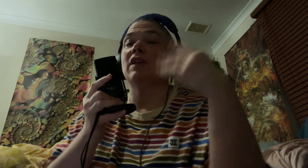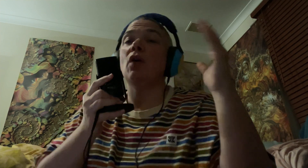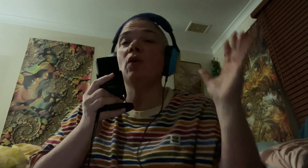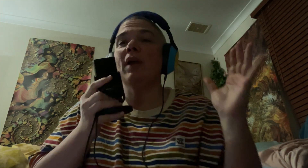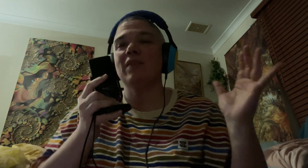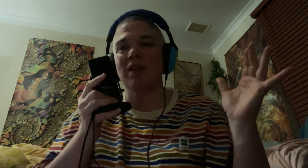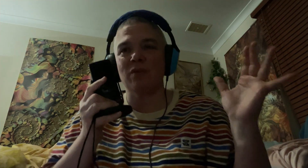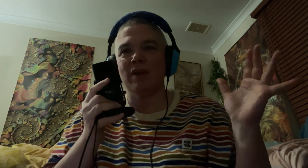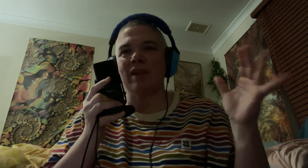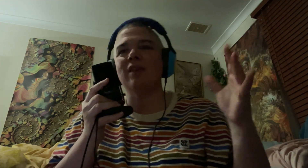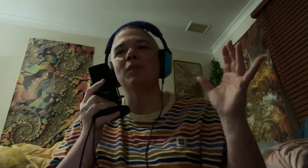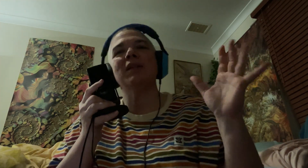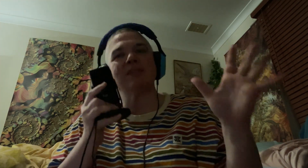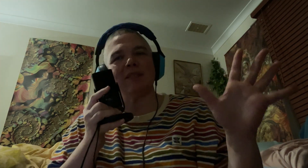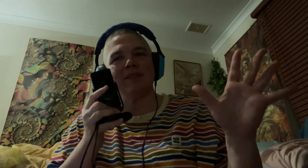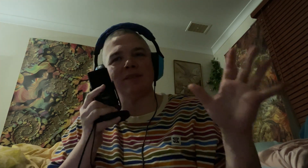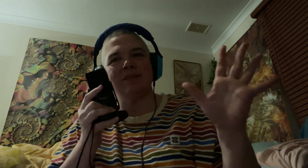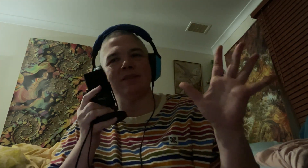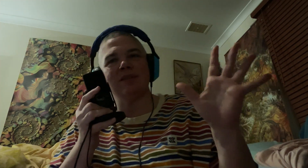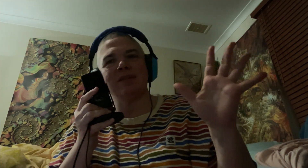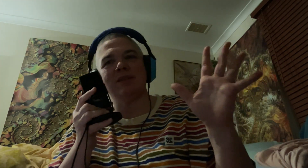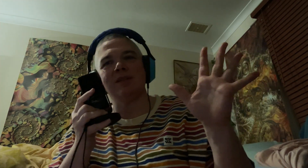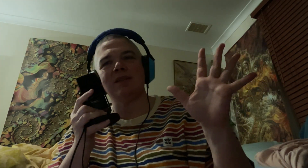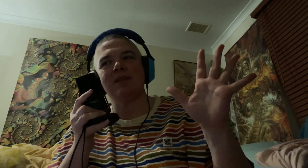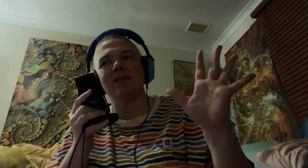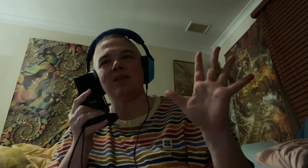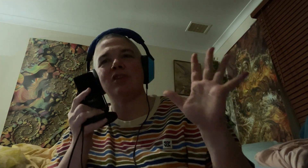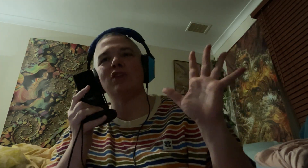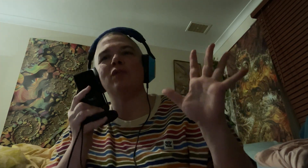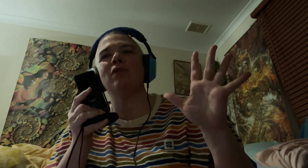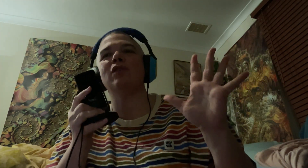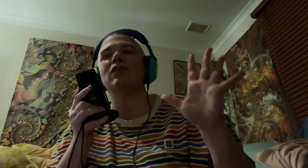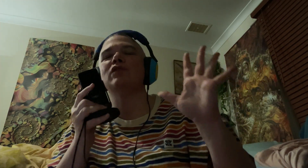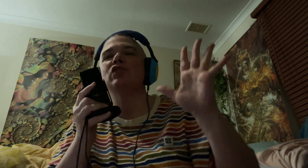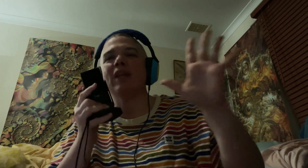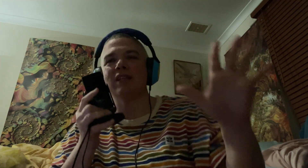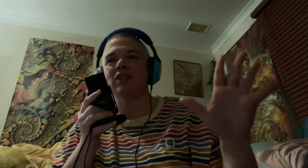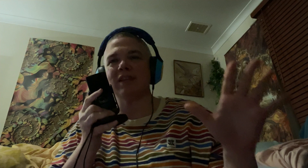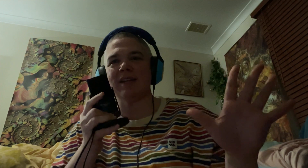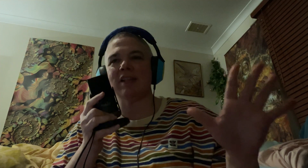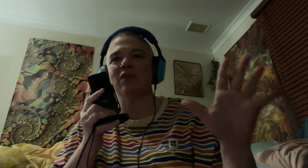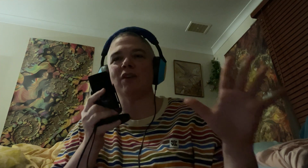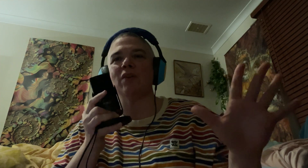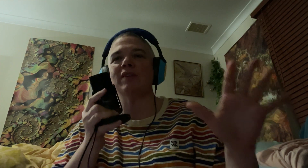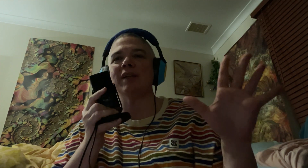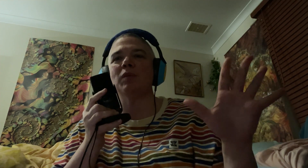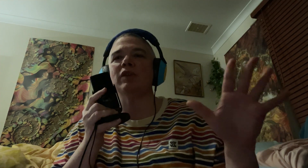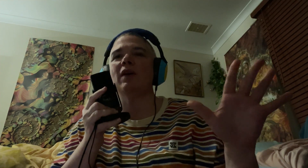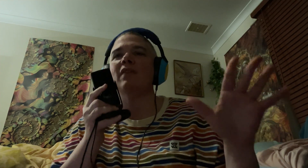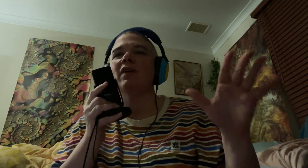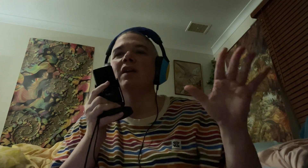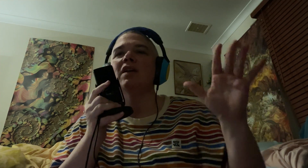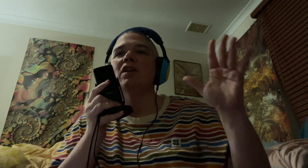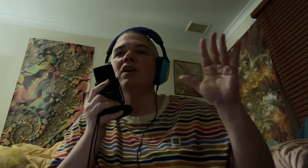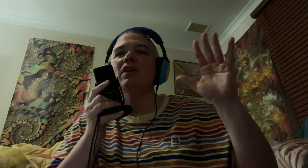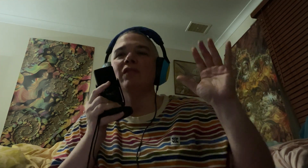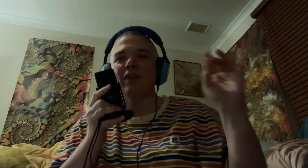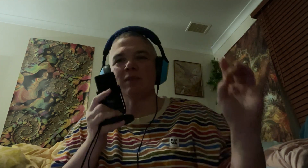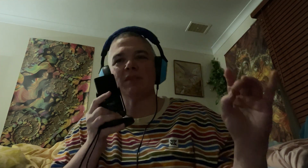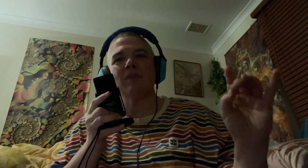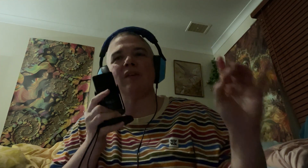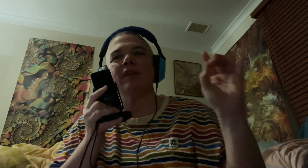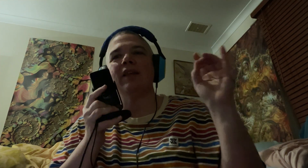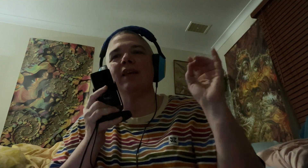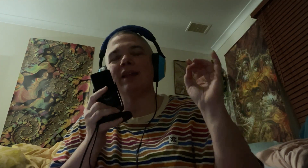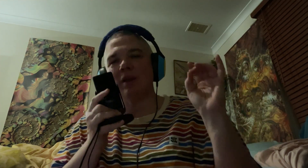and they say, oh no, we haven't gotten rid of that. No, but listen, you've changed it, and damn well you have,